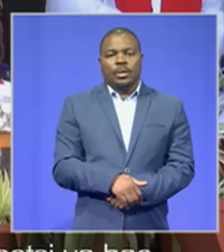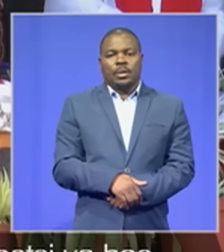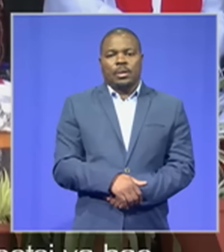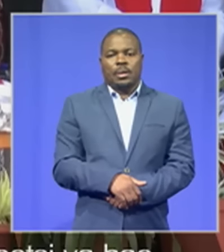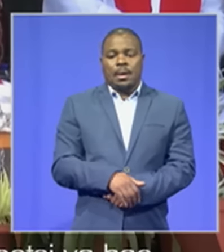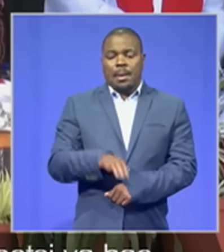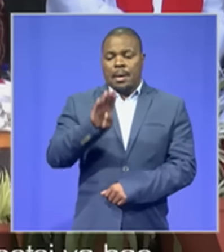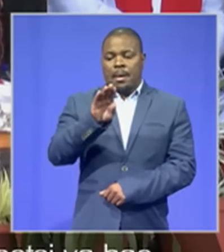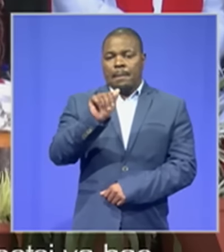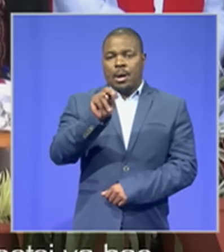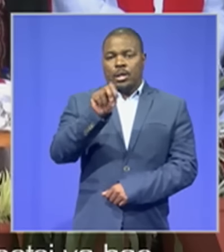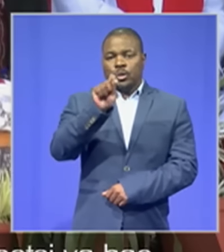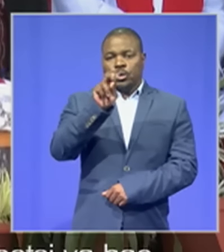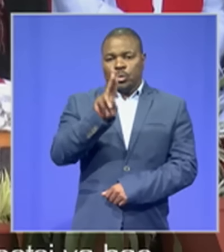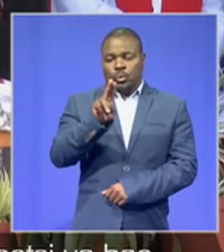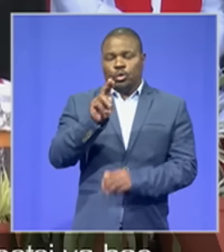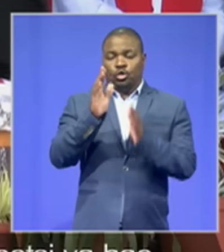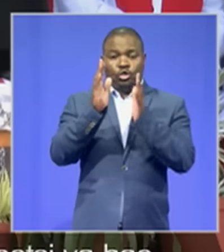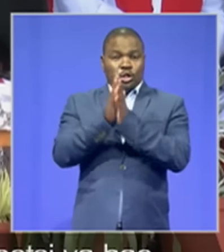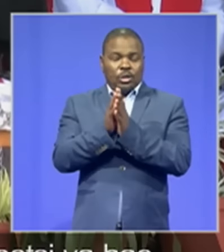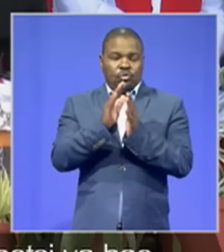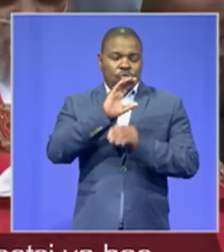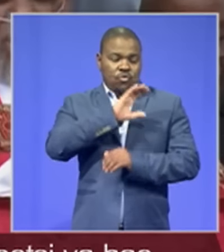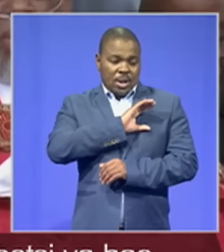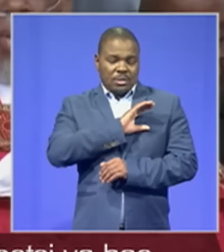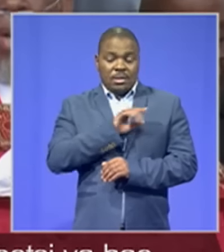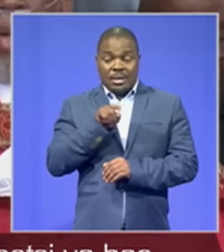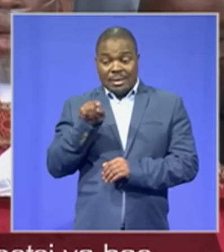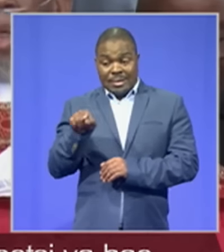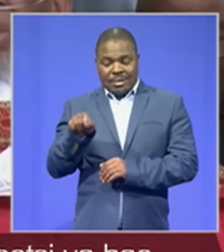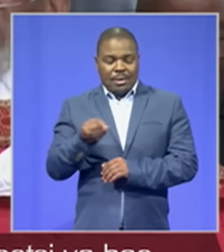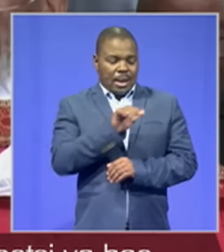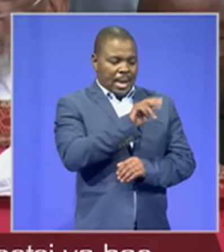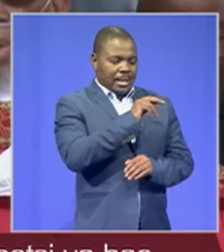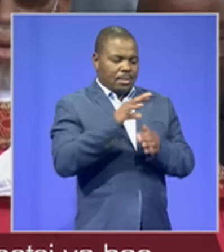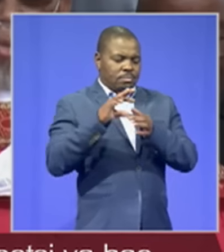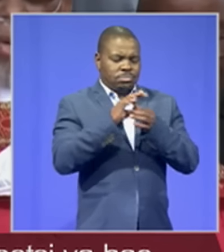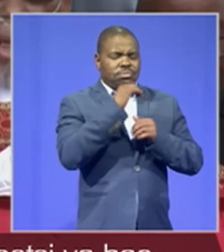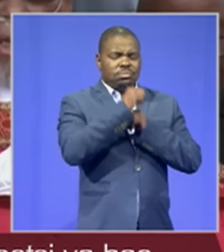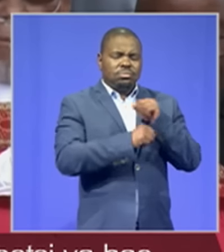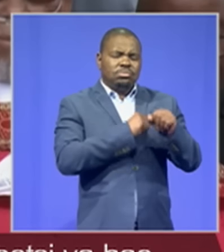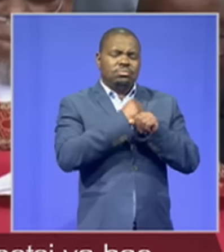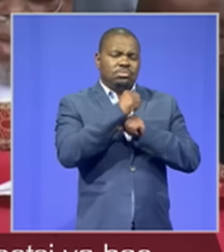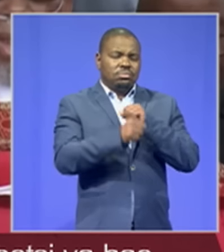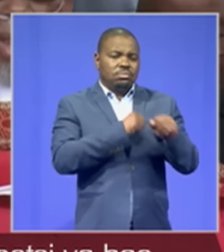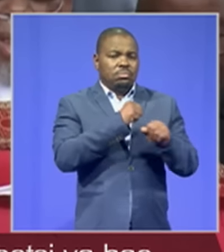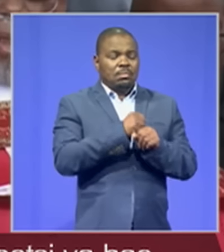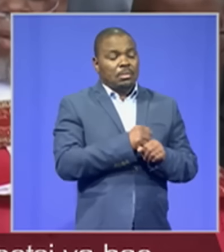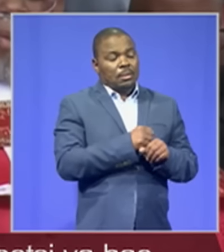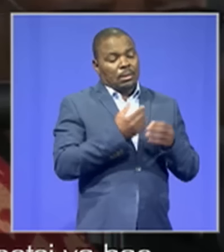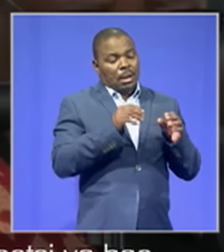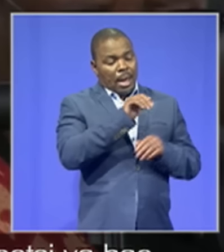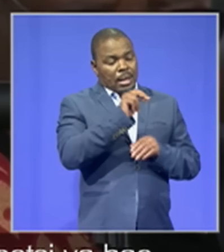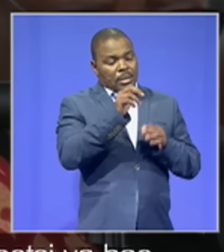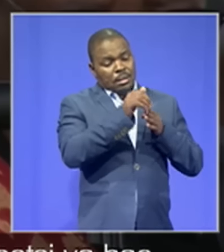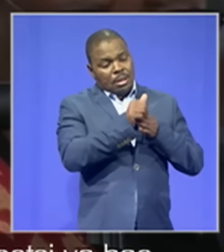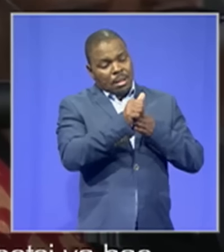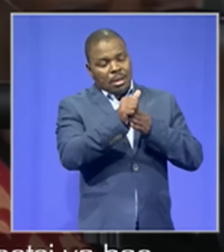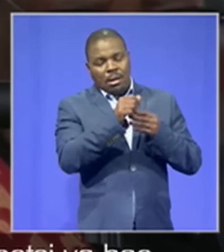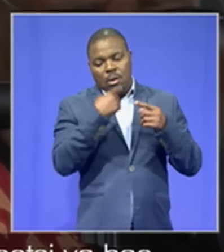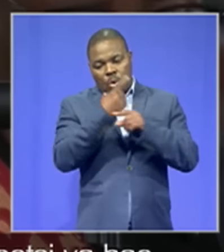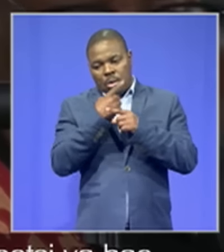Bantu Church of Christ e sale e sebedisana le ANC ka dilemolemo. Baetapele ba moga ba ne ba dula ba etela mobishopo ho tla ithuela